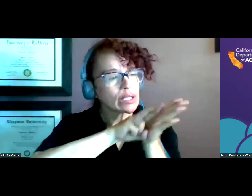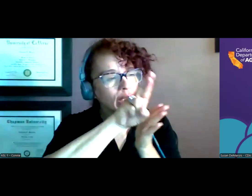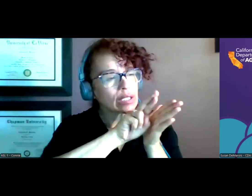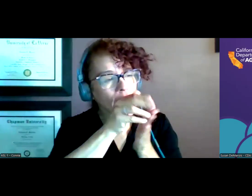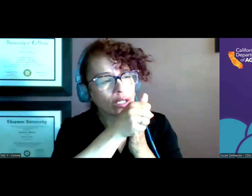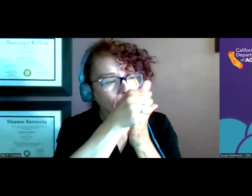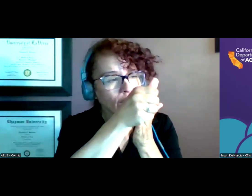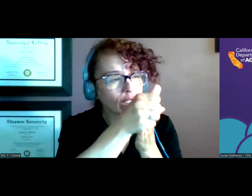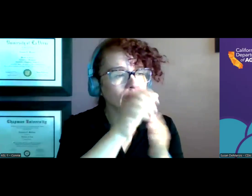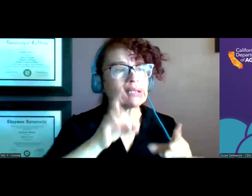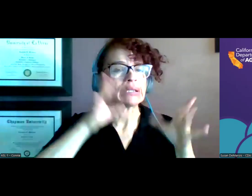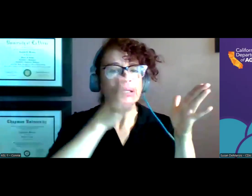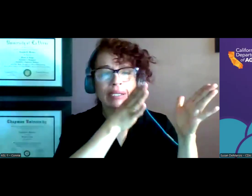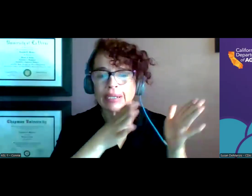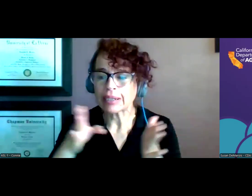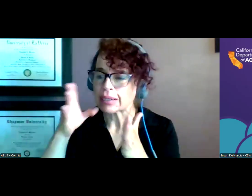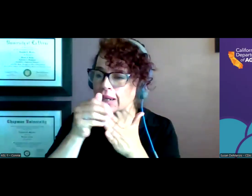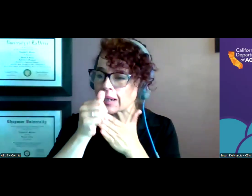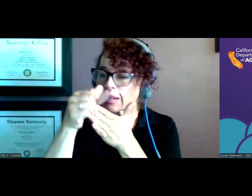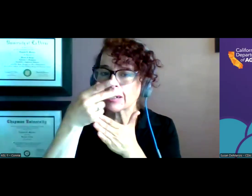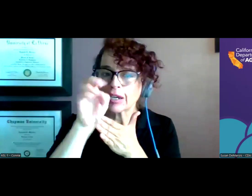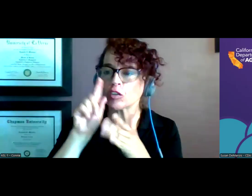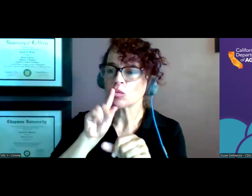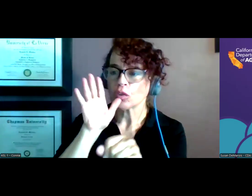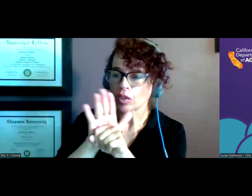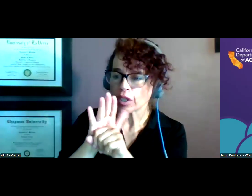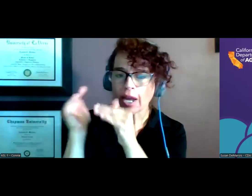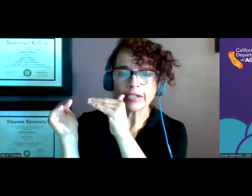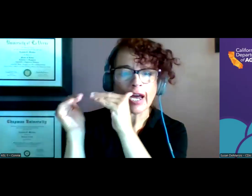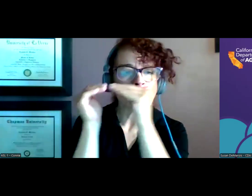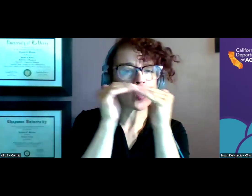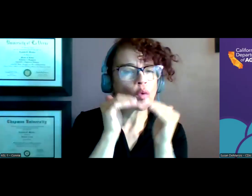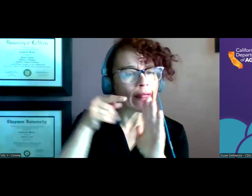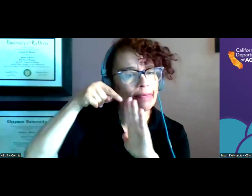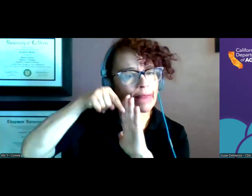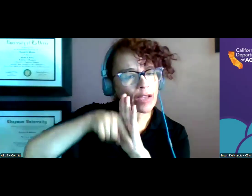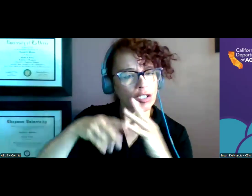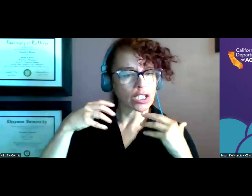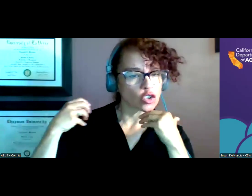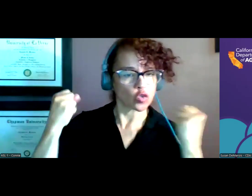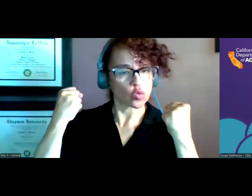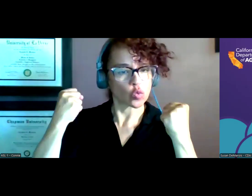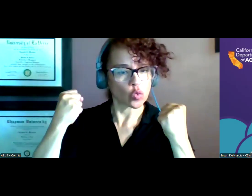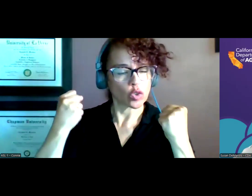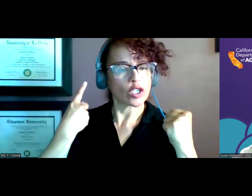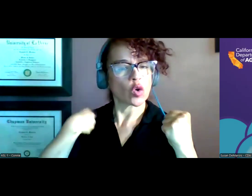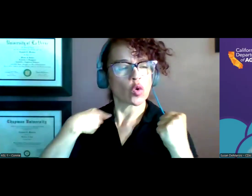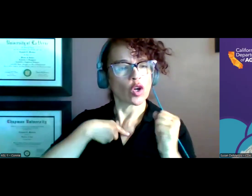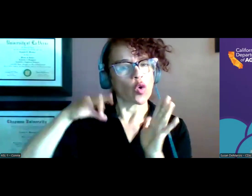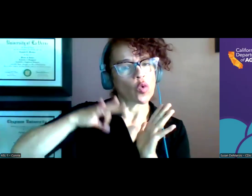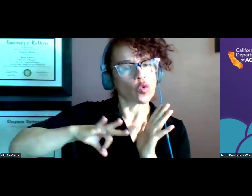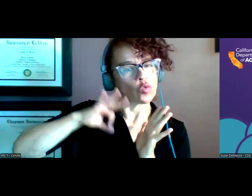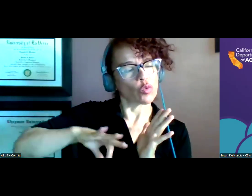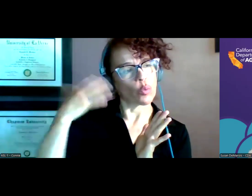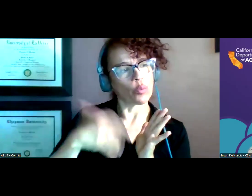guide, our disaster planning guide. Her commitment to equity is deep and strong. We can credit Connie